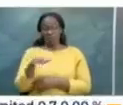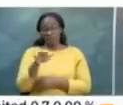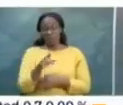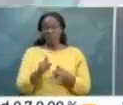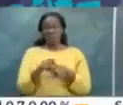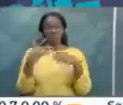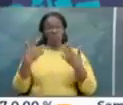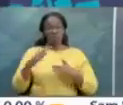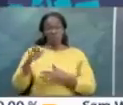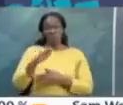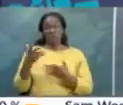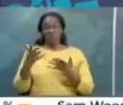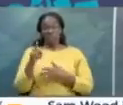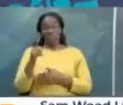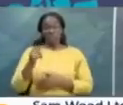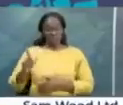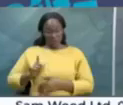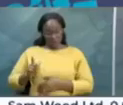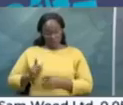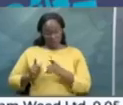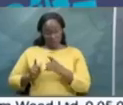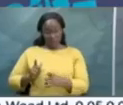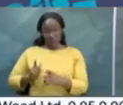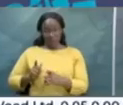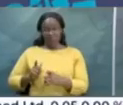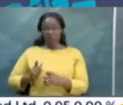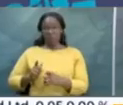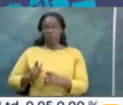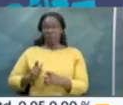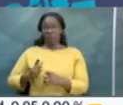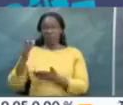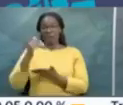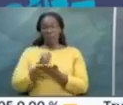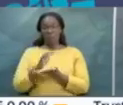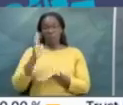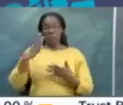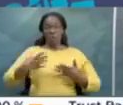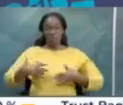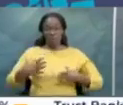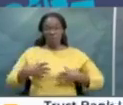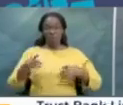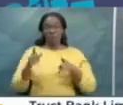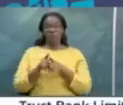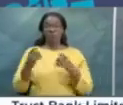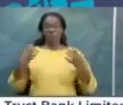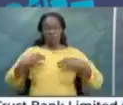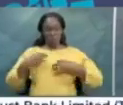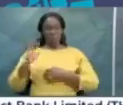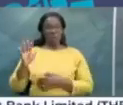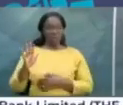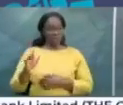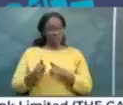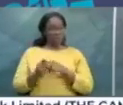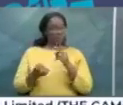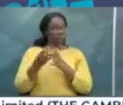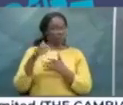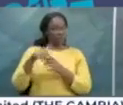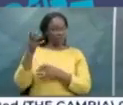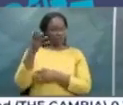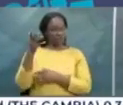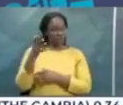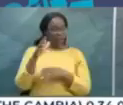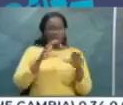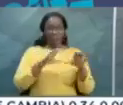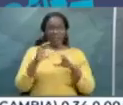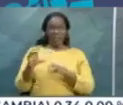place where this lady has actually been able to actually hire more people. Her outfit has also been put outside